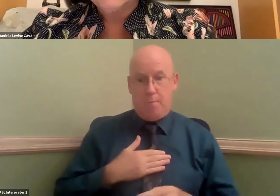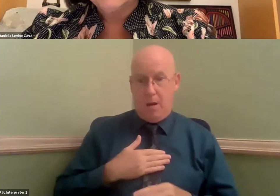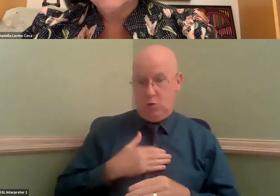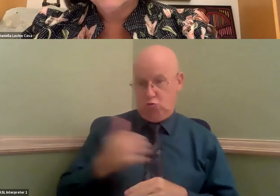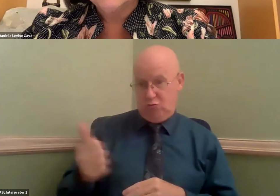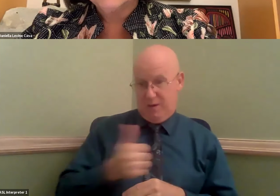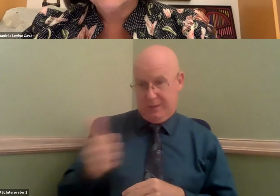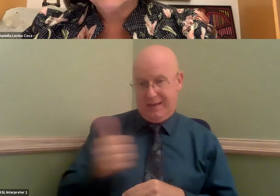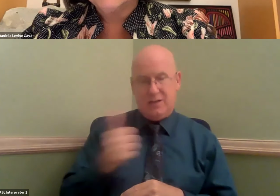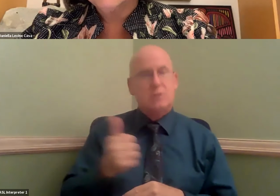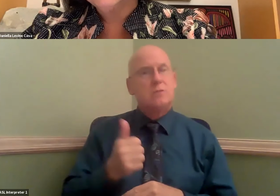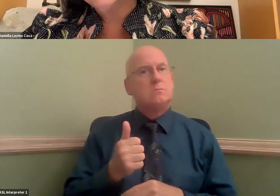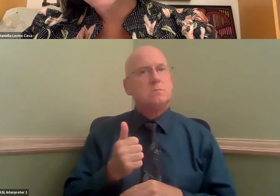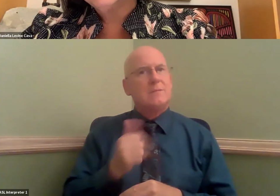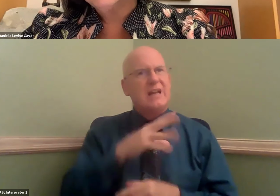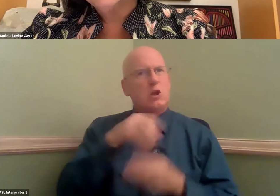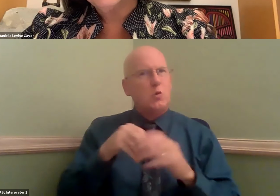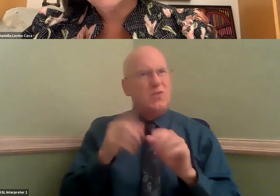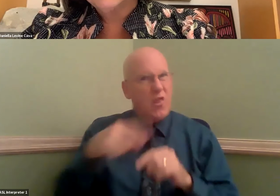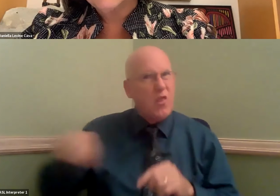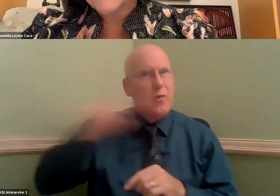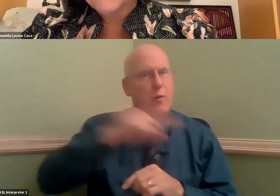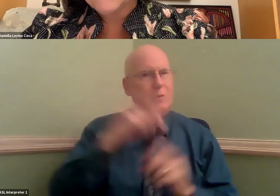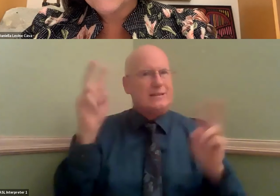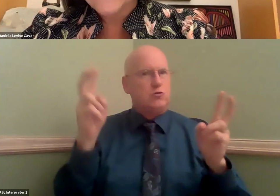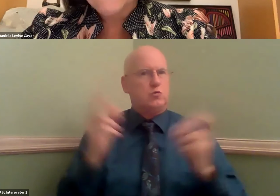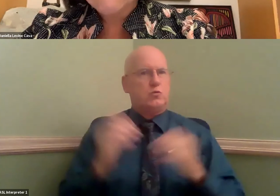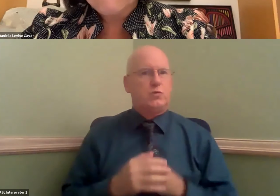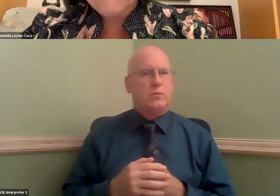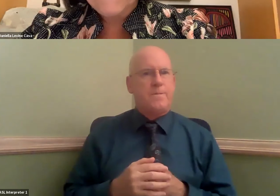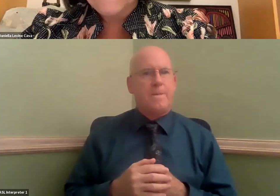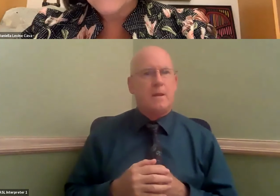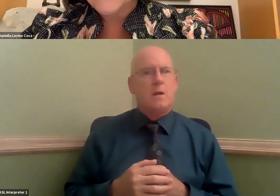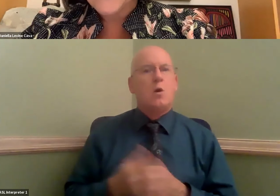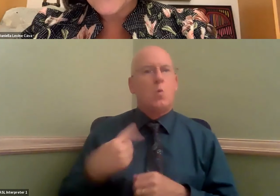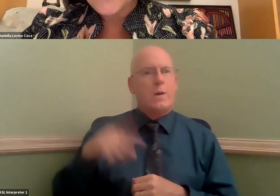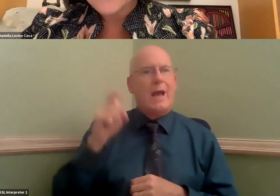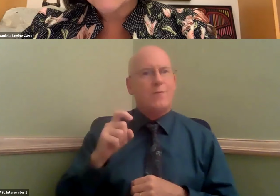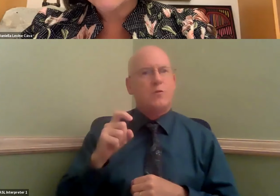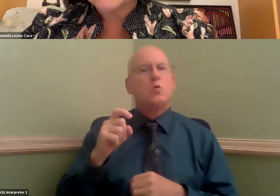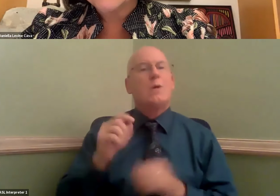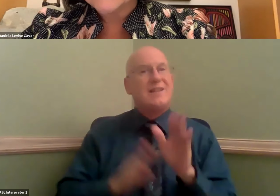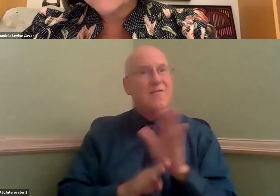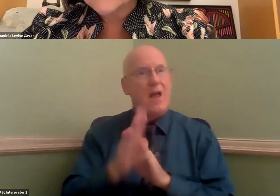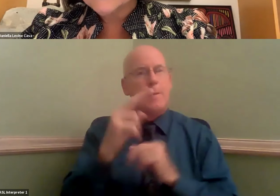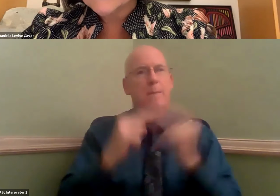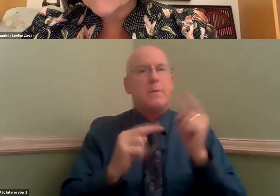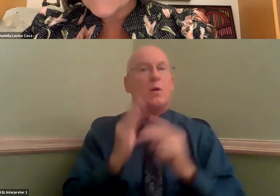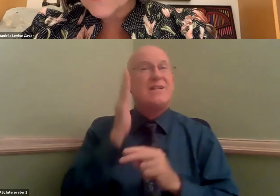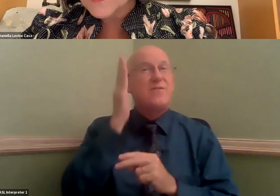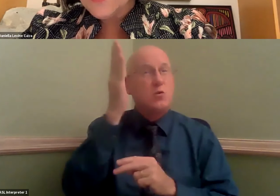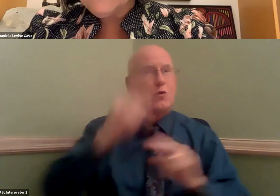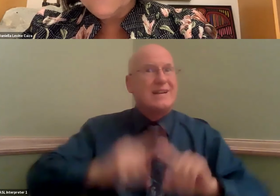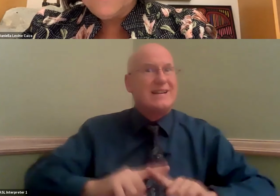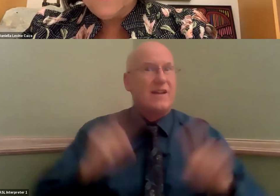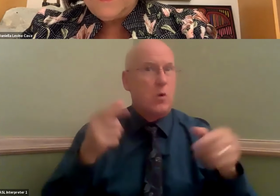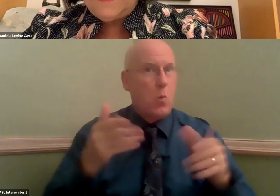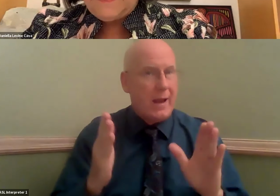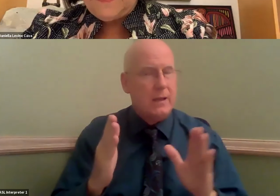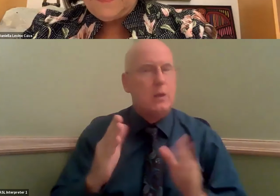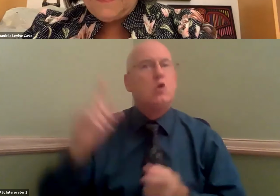to resiliency because of this same issue. We're going to have to develop and build differently in the future, Miami-Dade County, to lessen